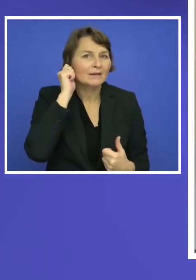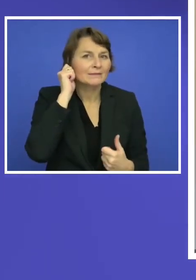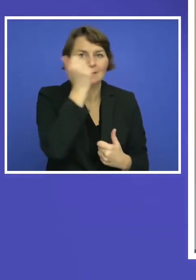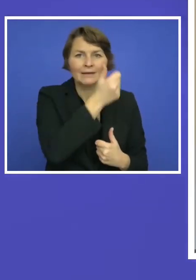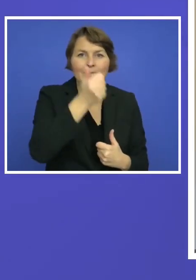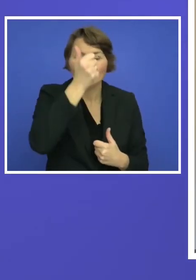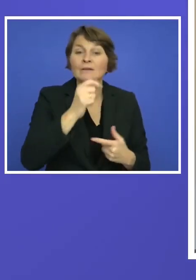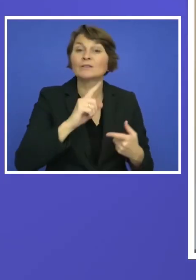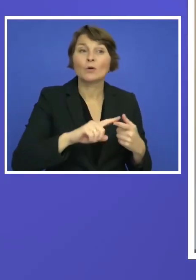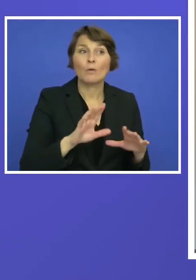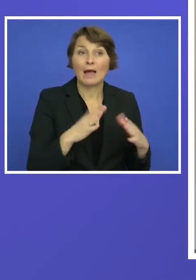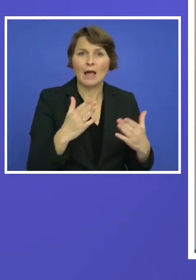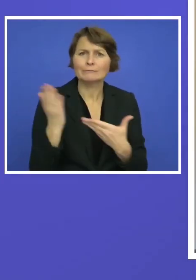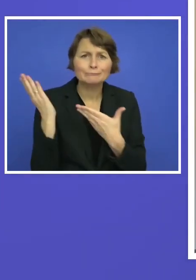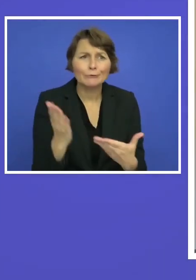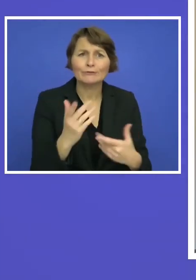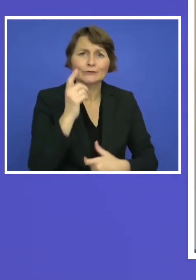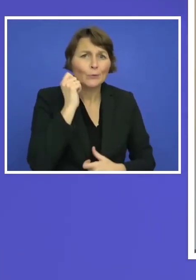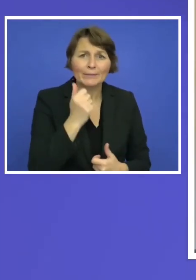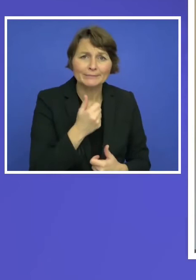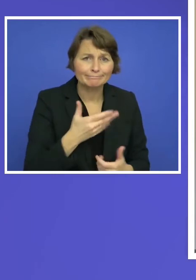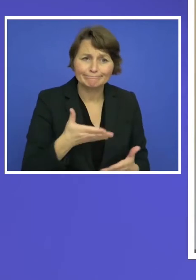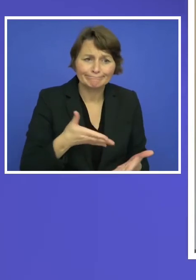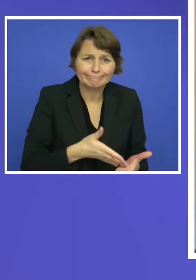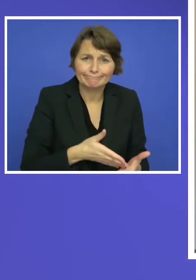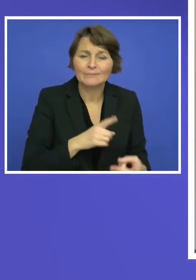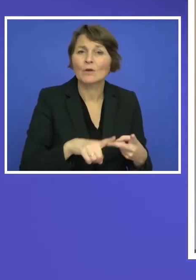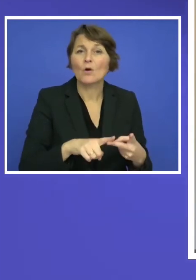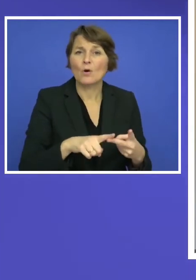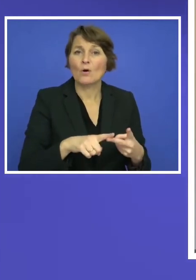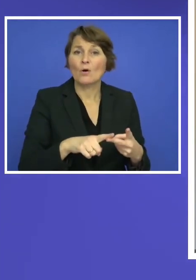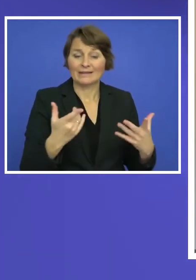contraception, attended birth, sexual and reproductive health